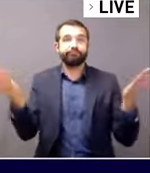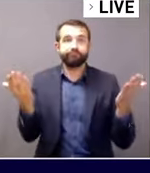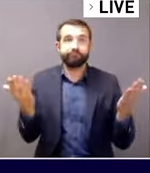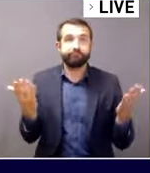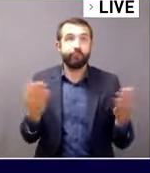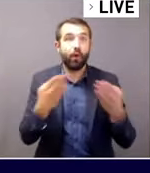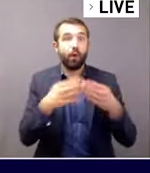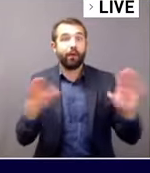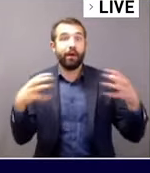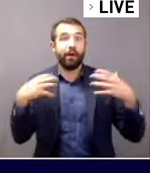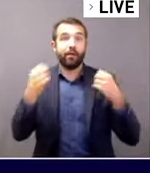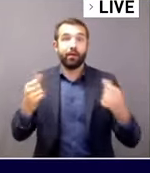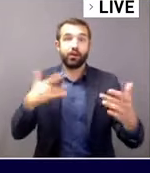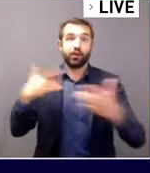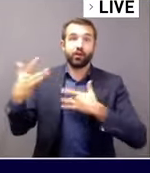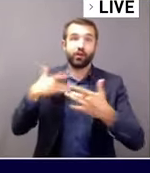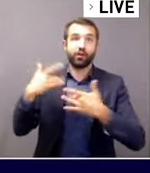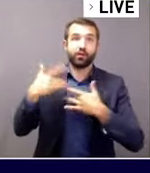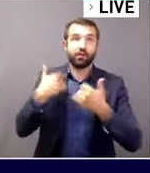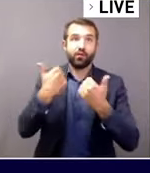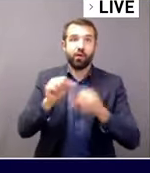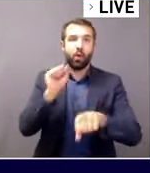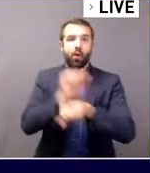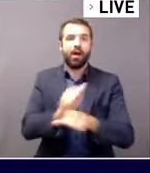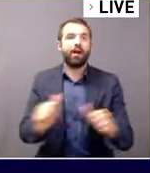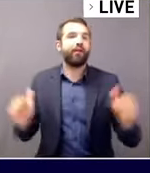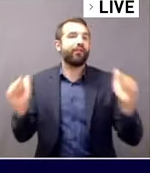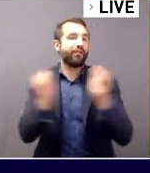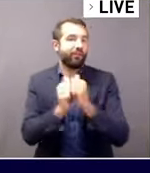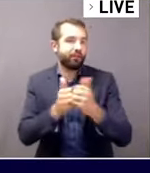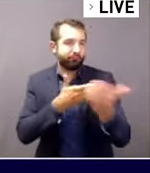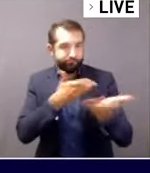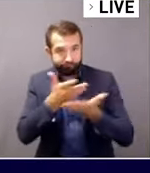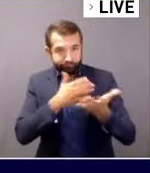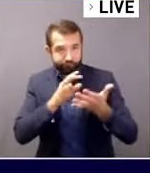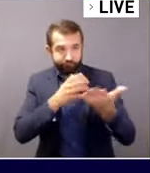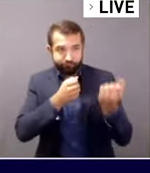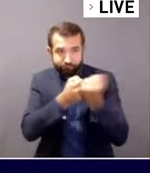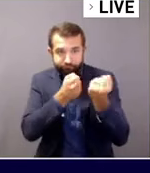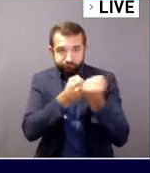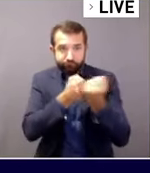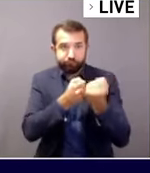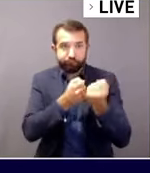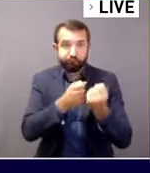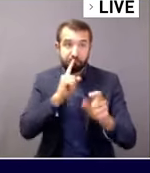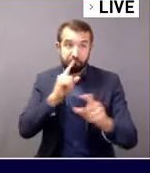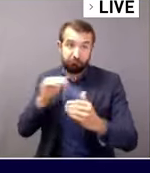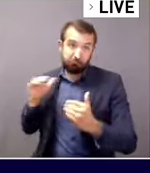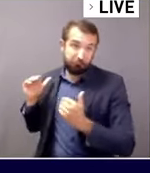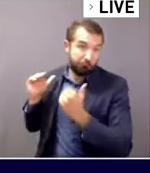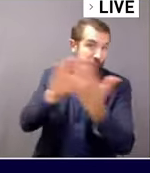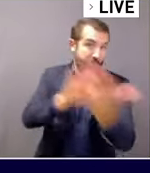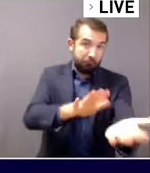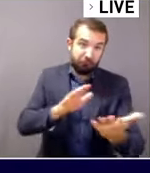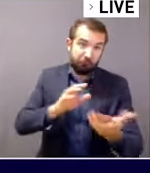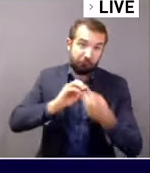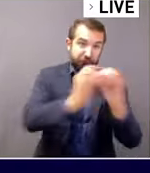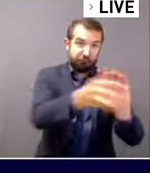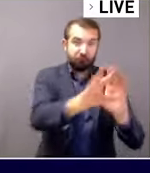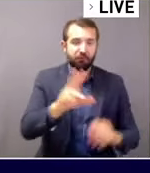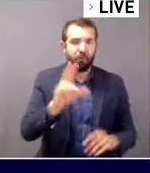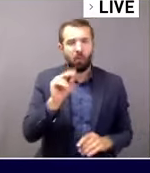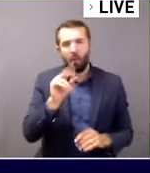with organizations, not against them. That being said, our expectation when Maine CDC, at